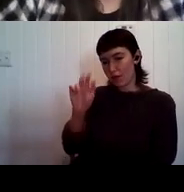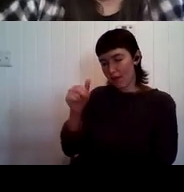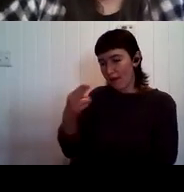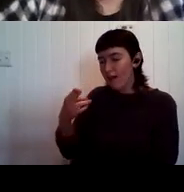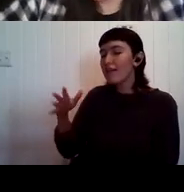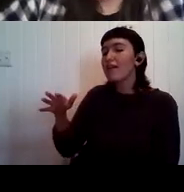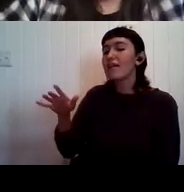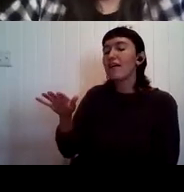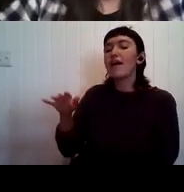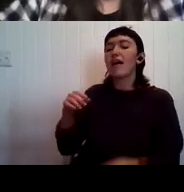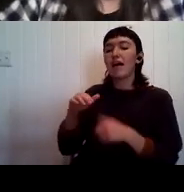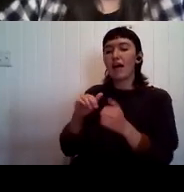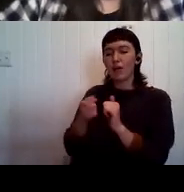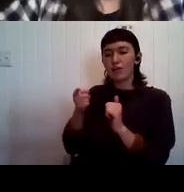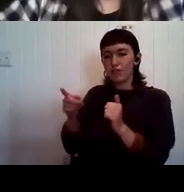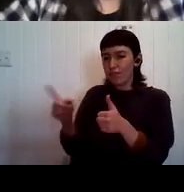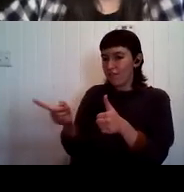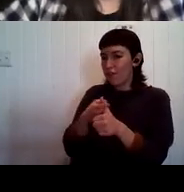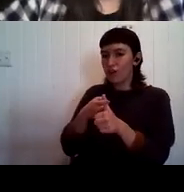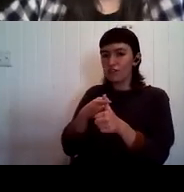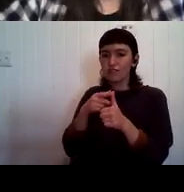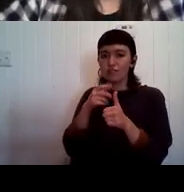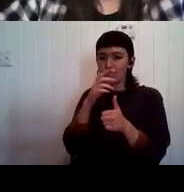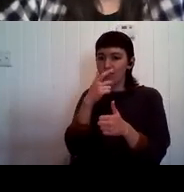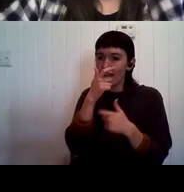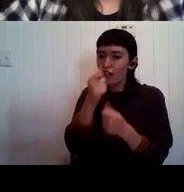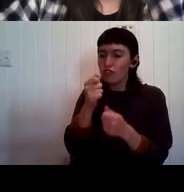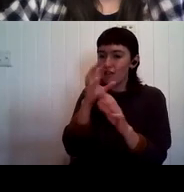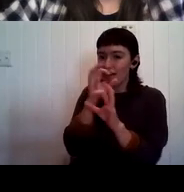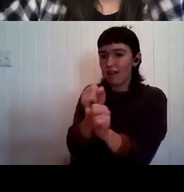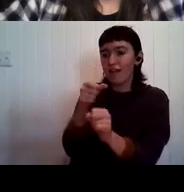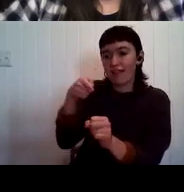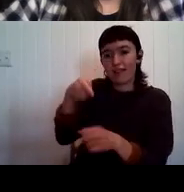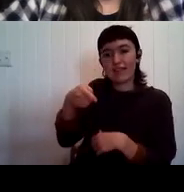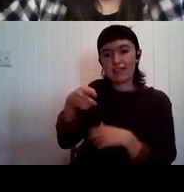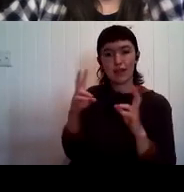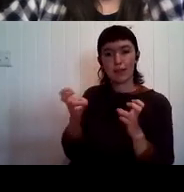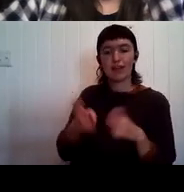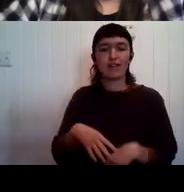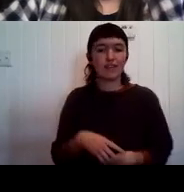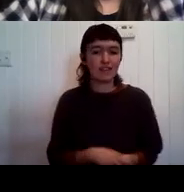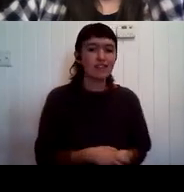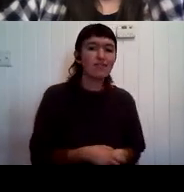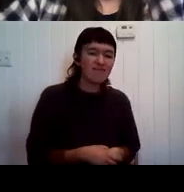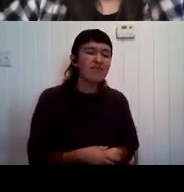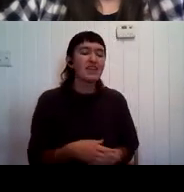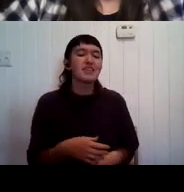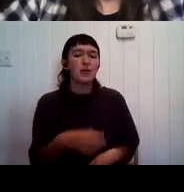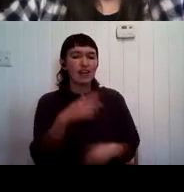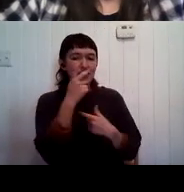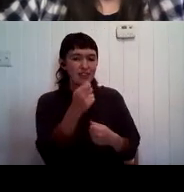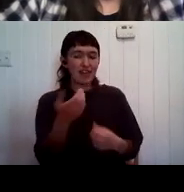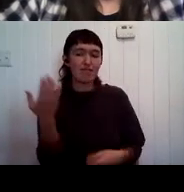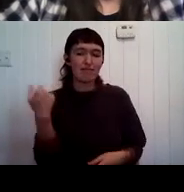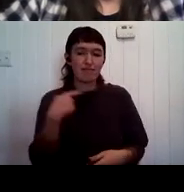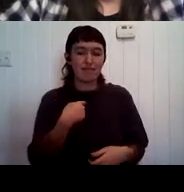interested in this topic? Yeah. So it's interesting because I said originally before a bunch of